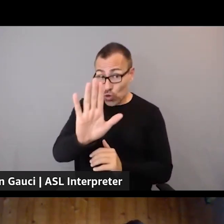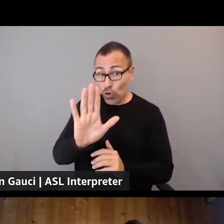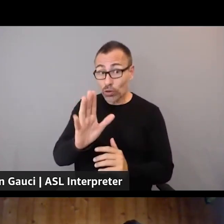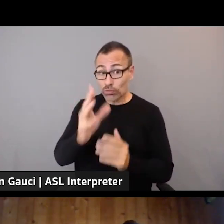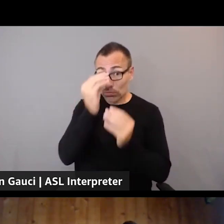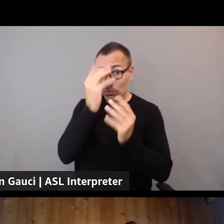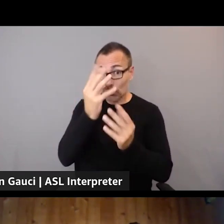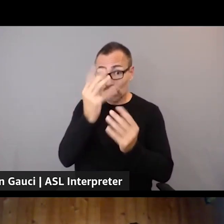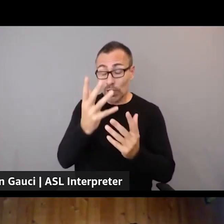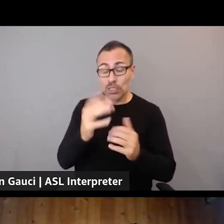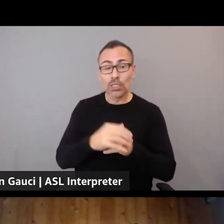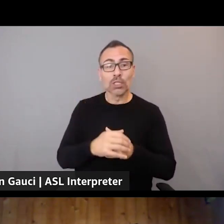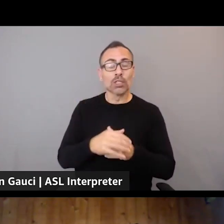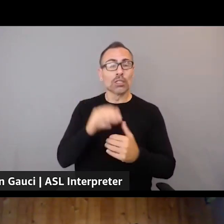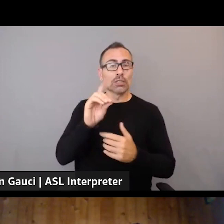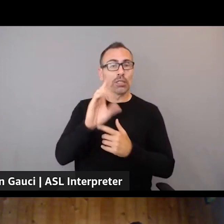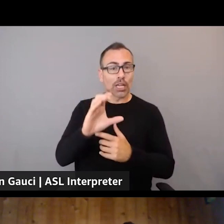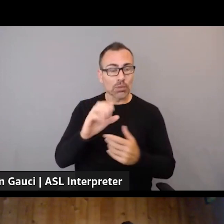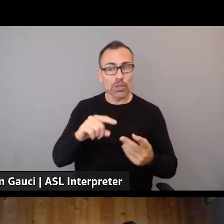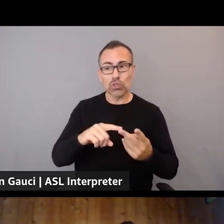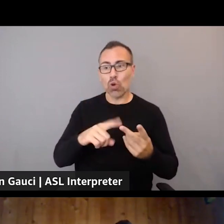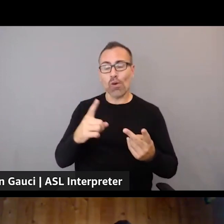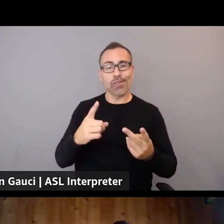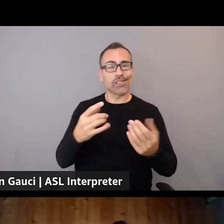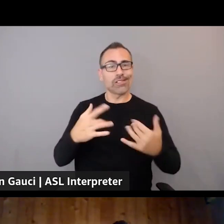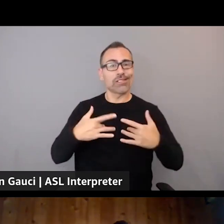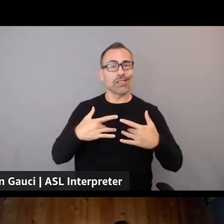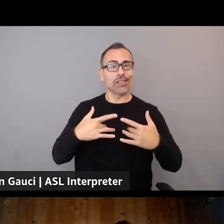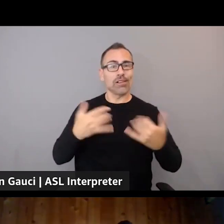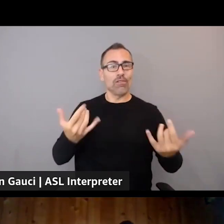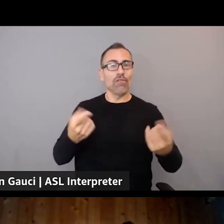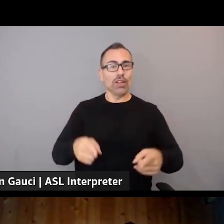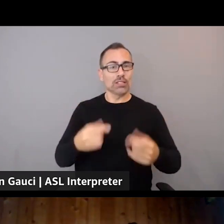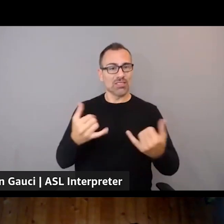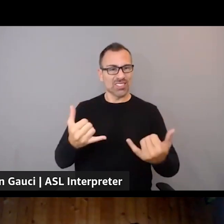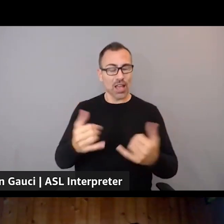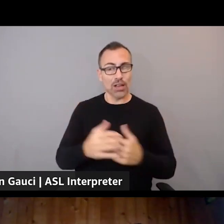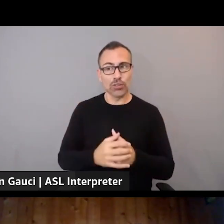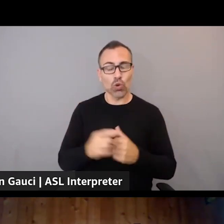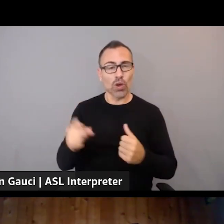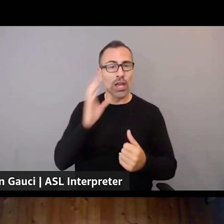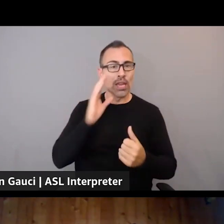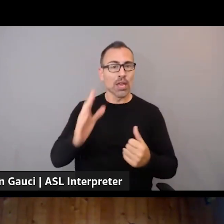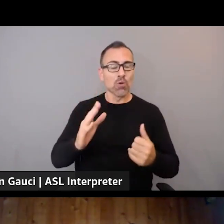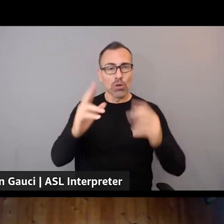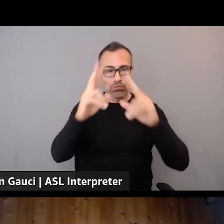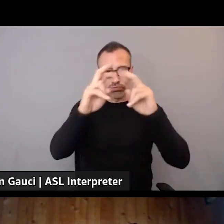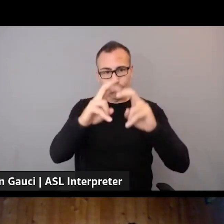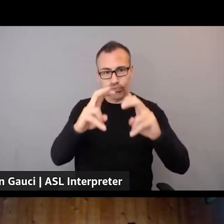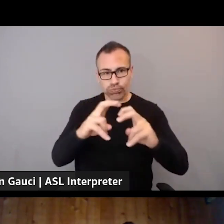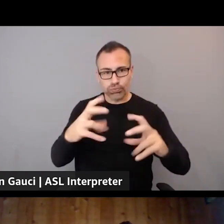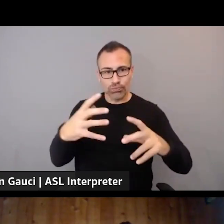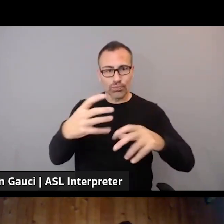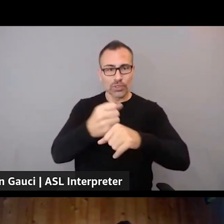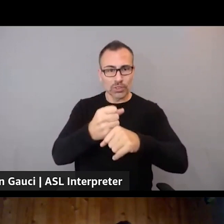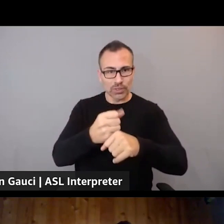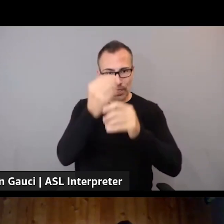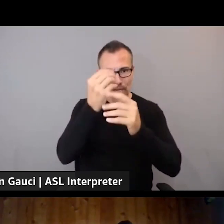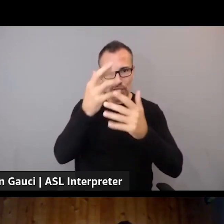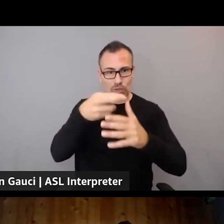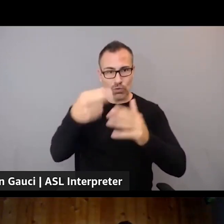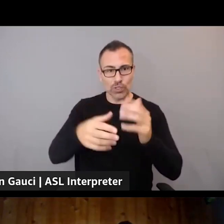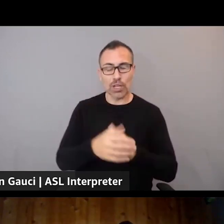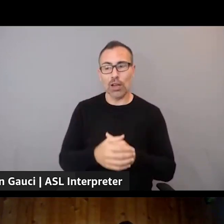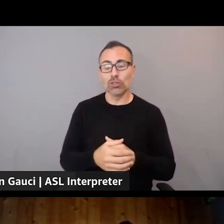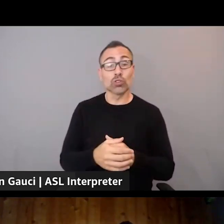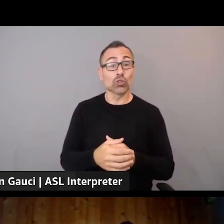current events and synthesize the results for you. So it's a way to connect large language models to external sources